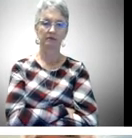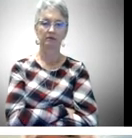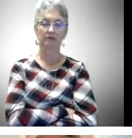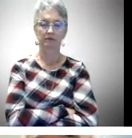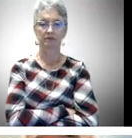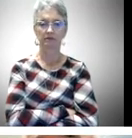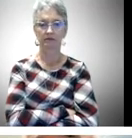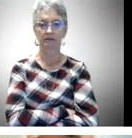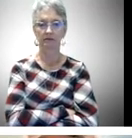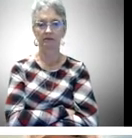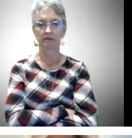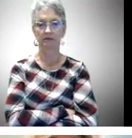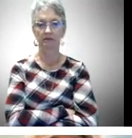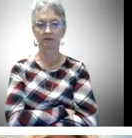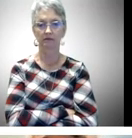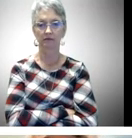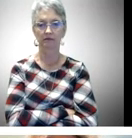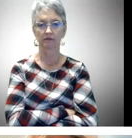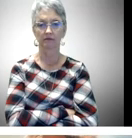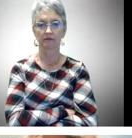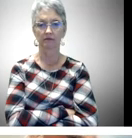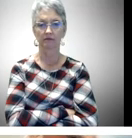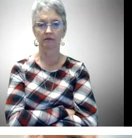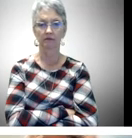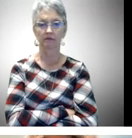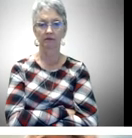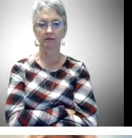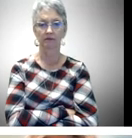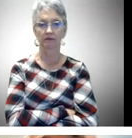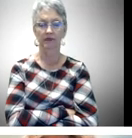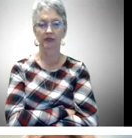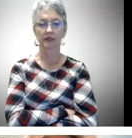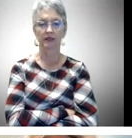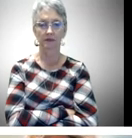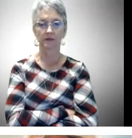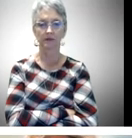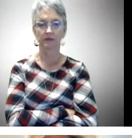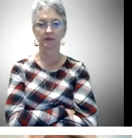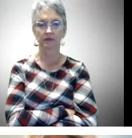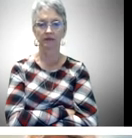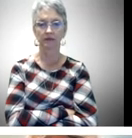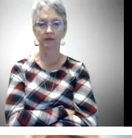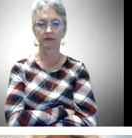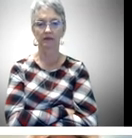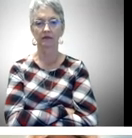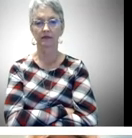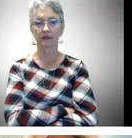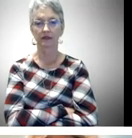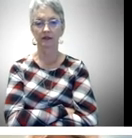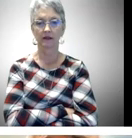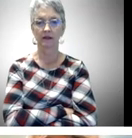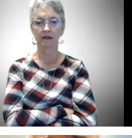of guardianship cases. I don't know if this is happening around the state, that if a person says in